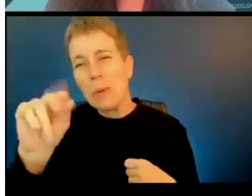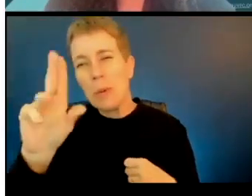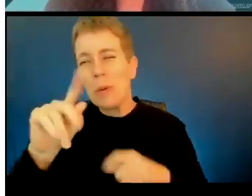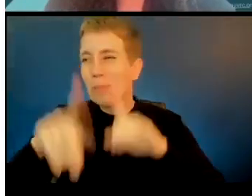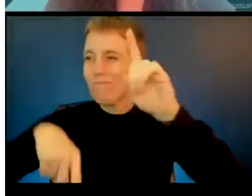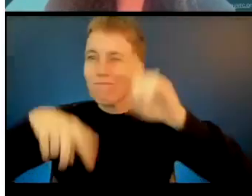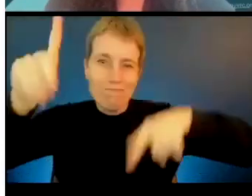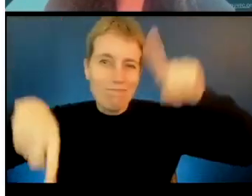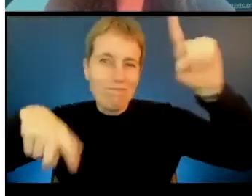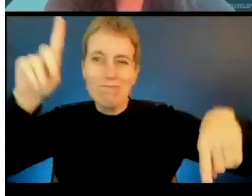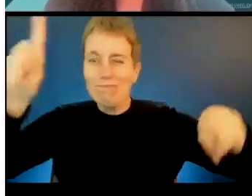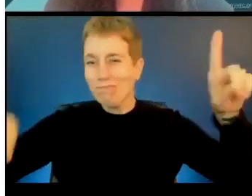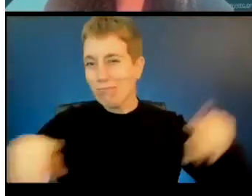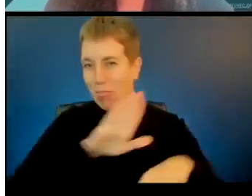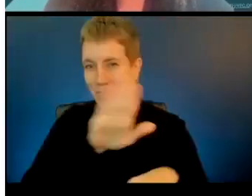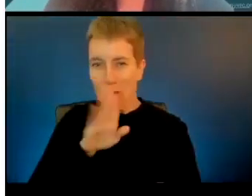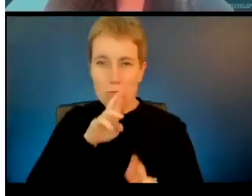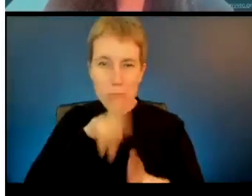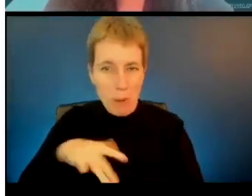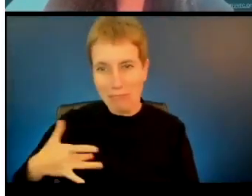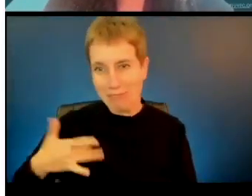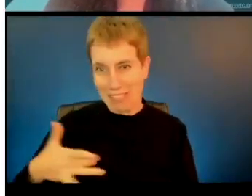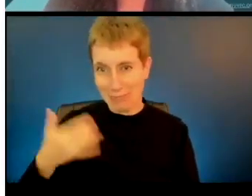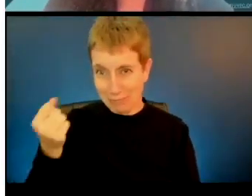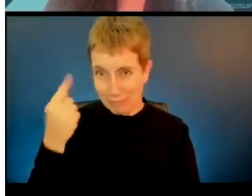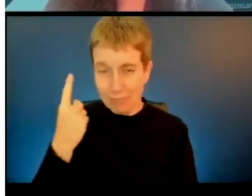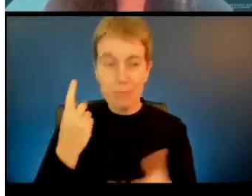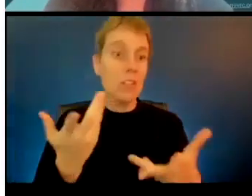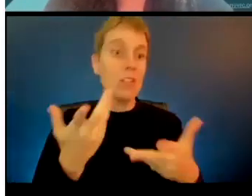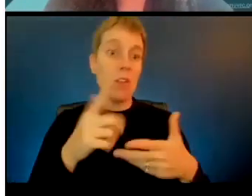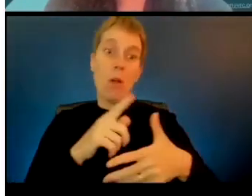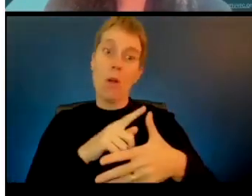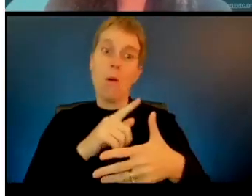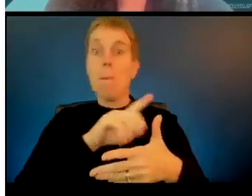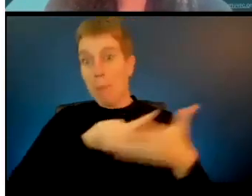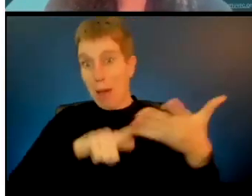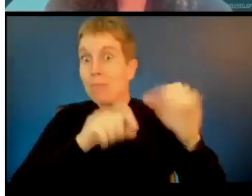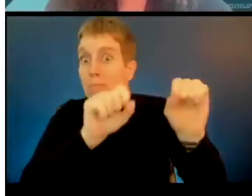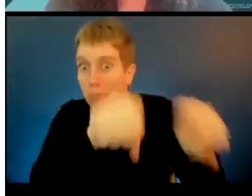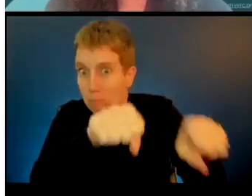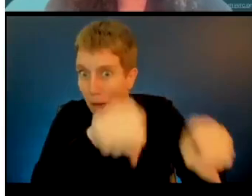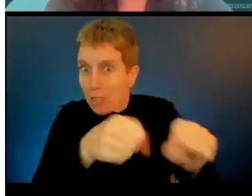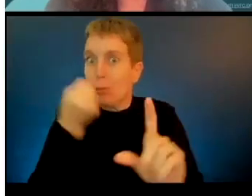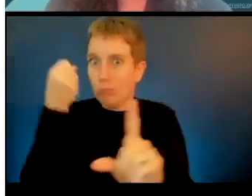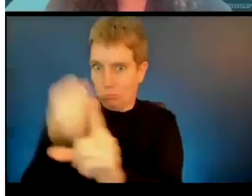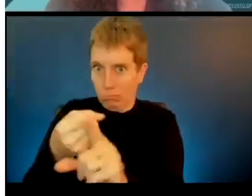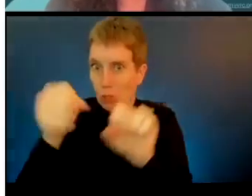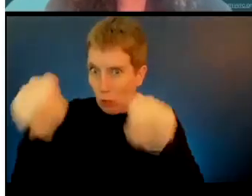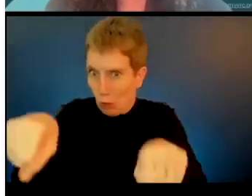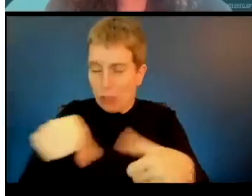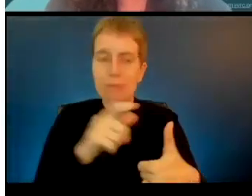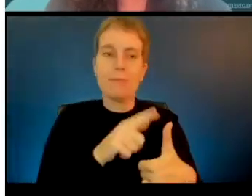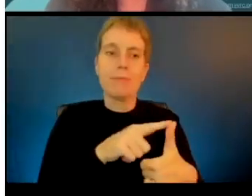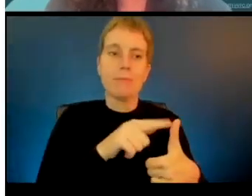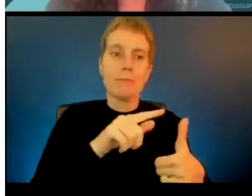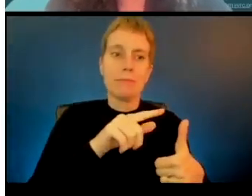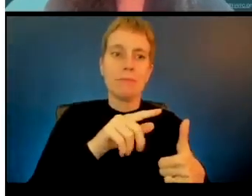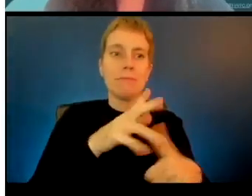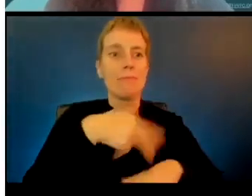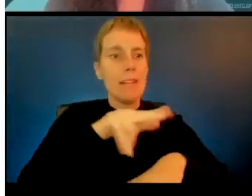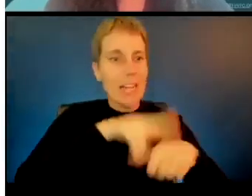traumatic events, natural disasters, war, terrorism, serious injury or illness or medical